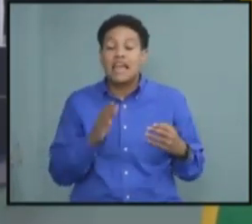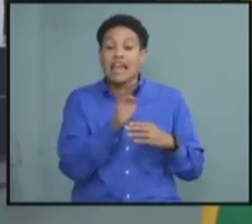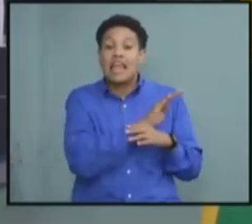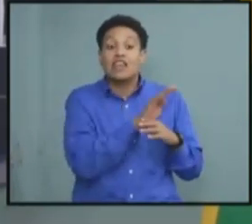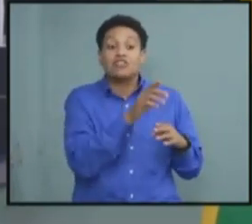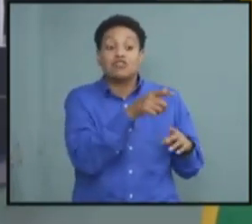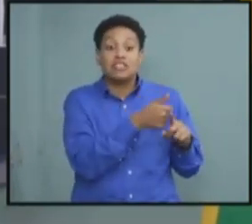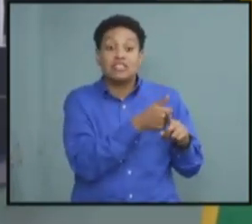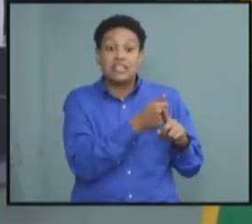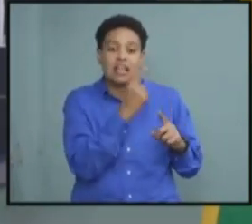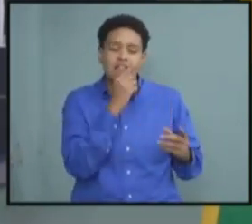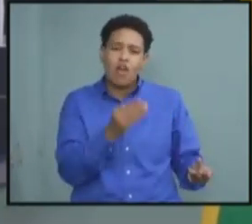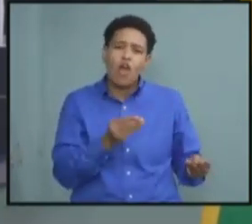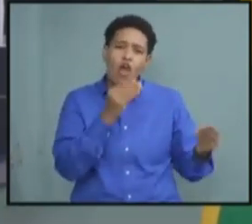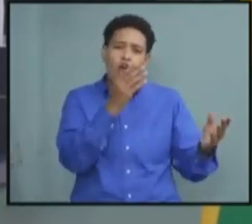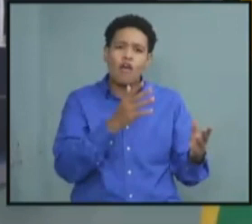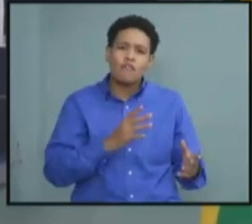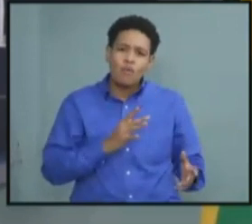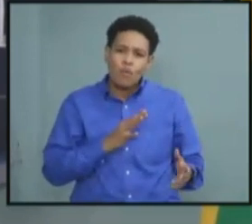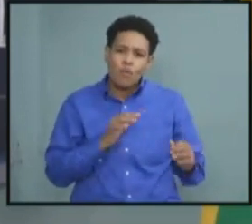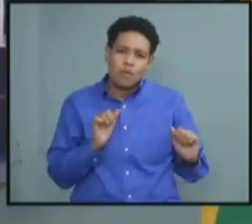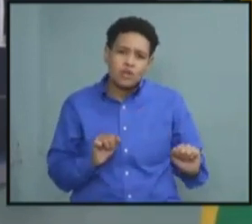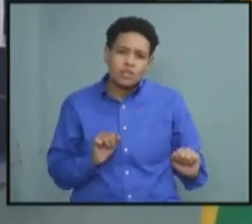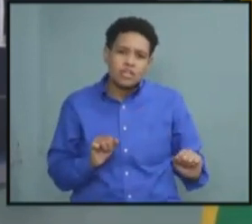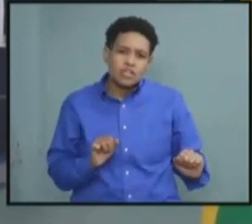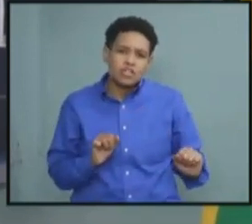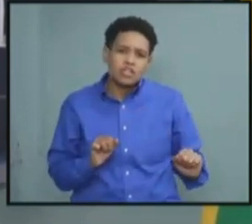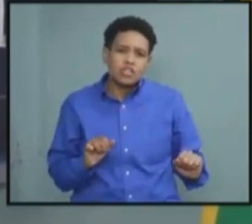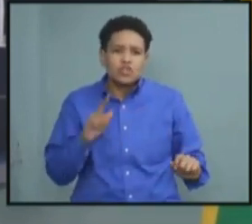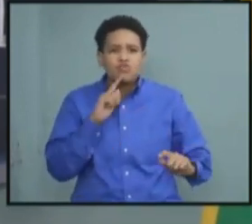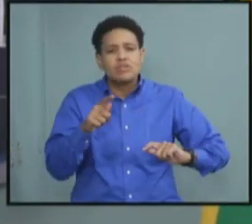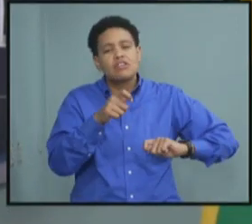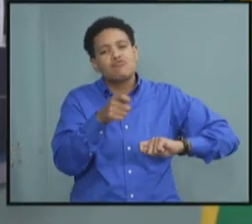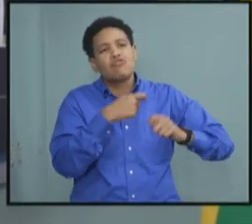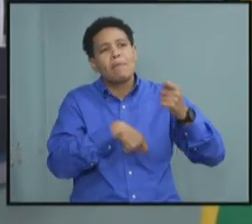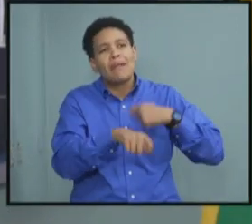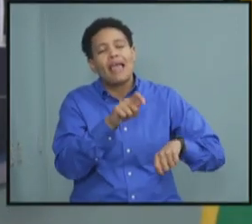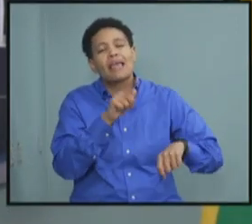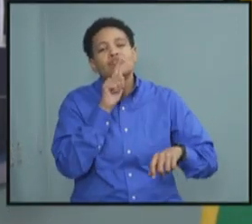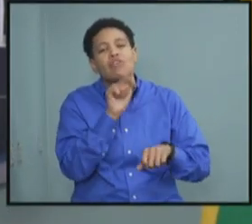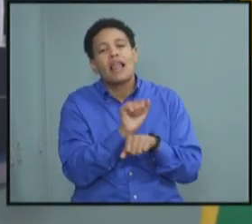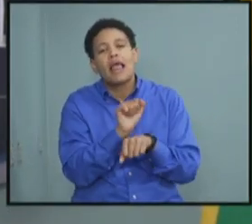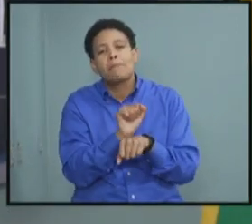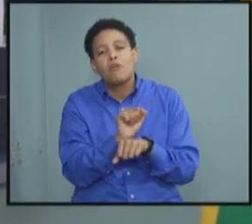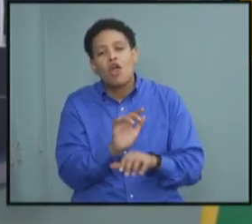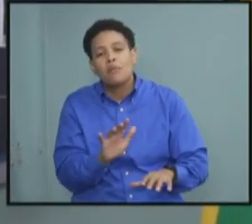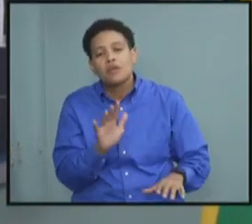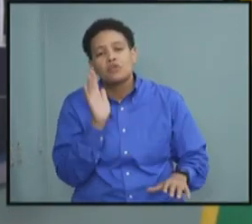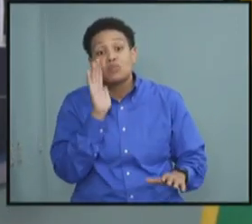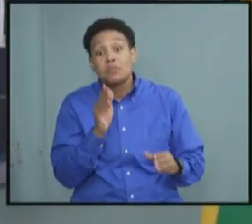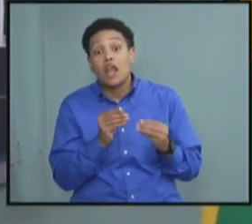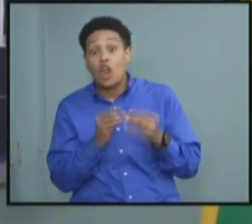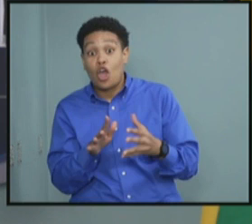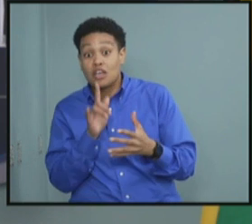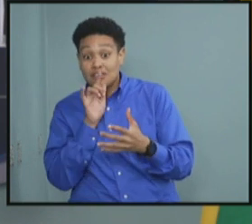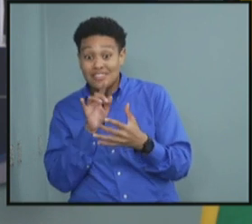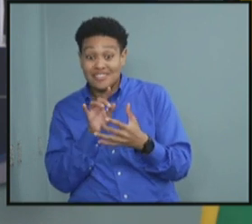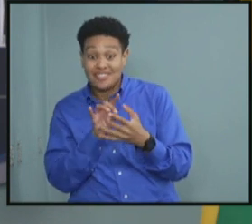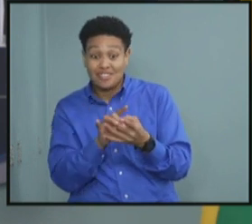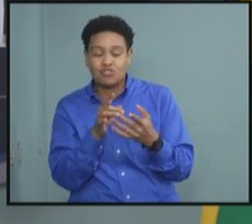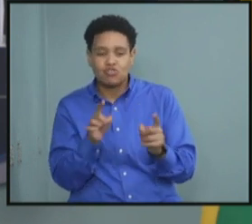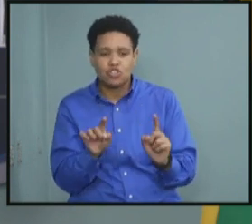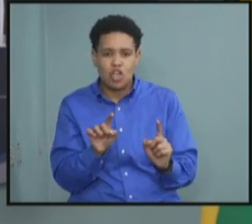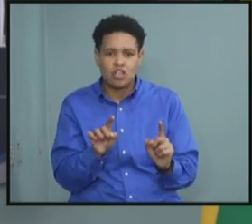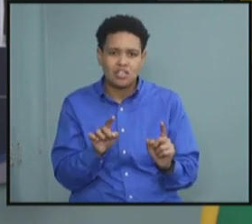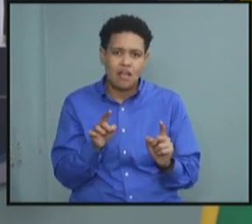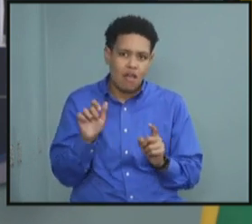is offering the greatest potential to replace employment that would be lost as a result of fall off